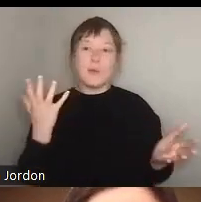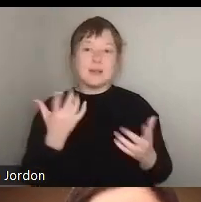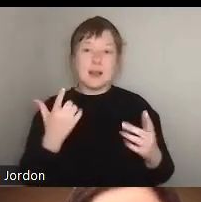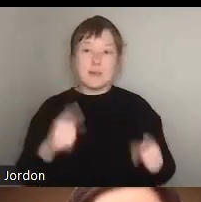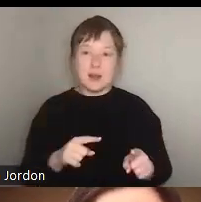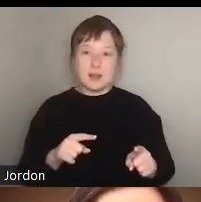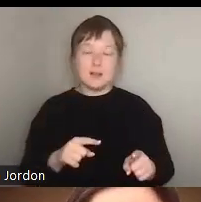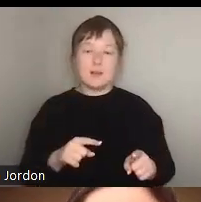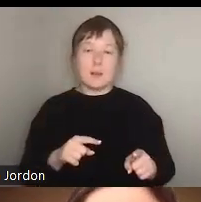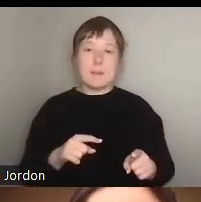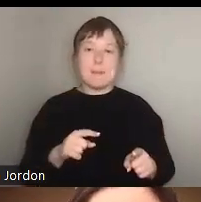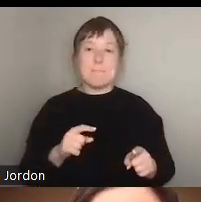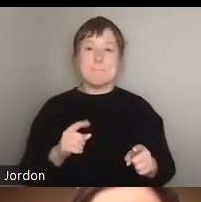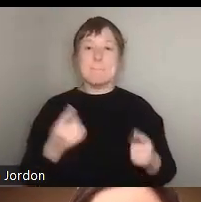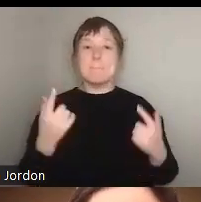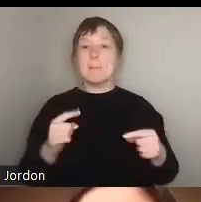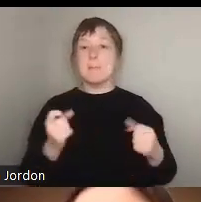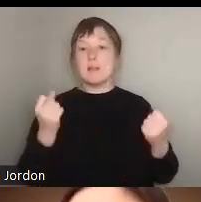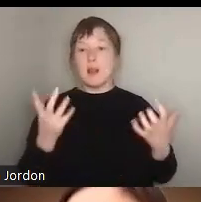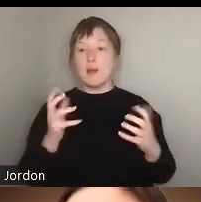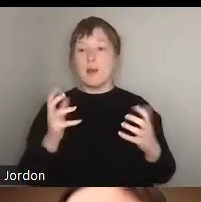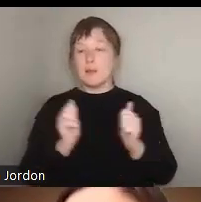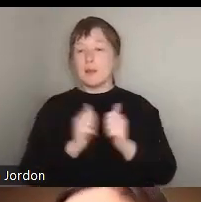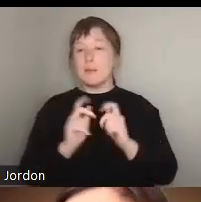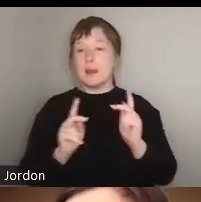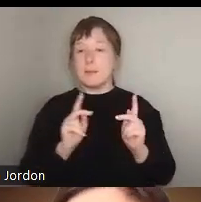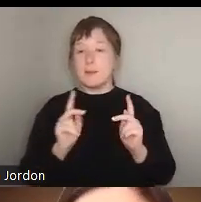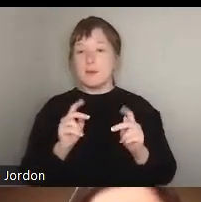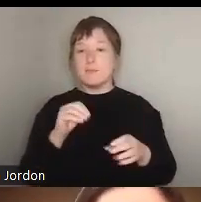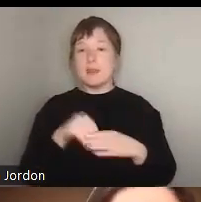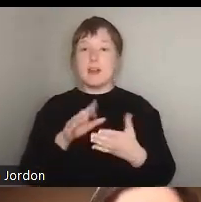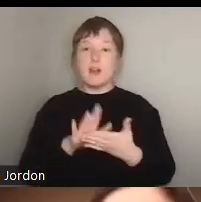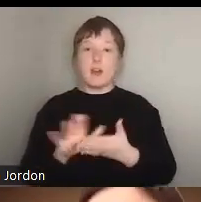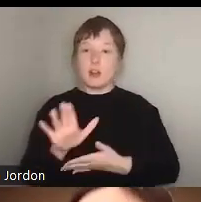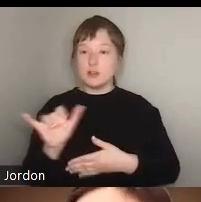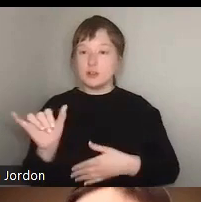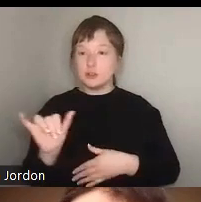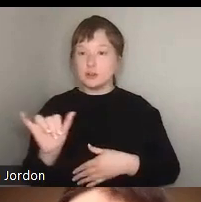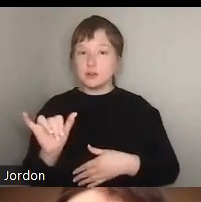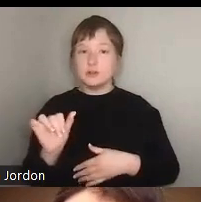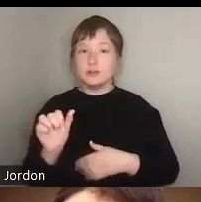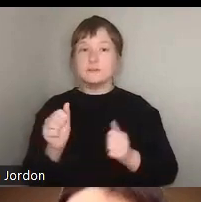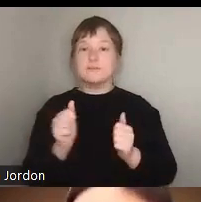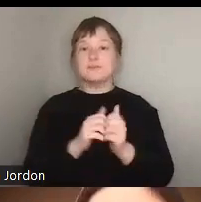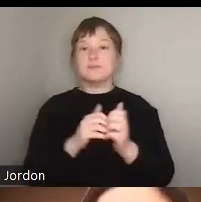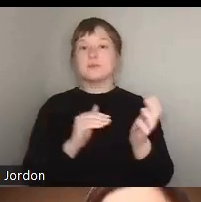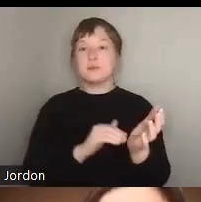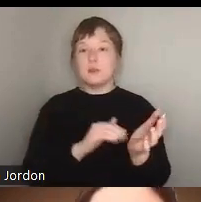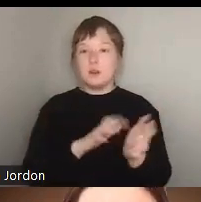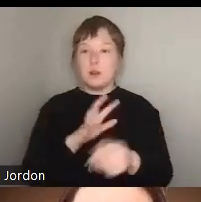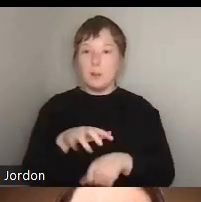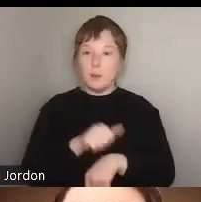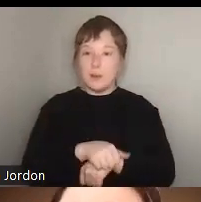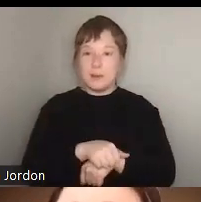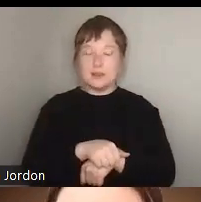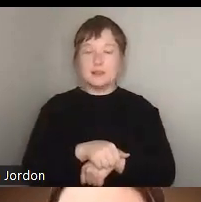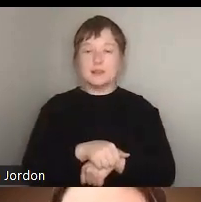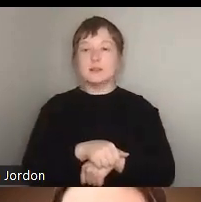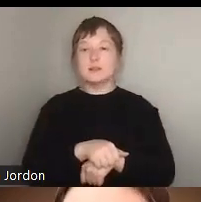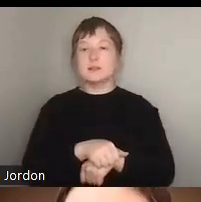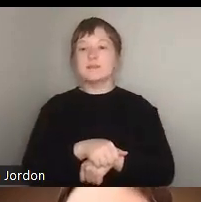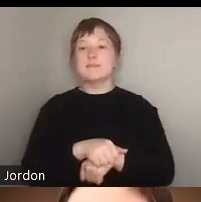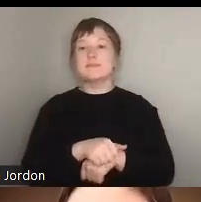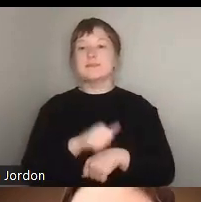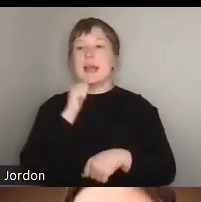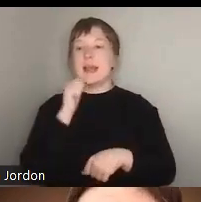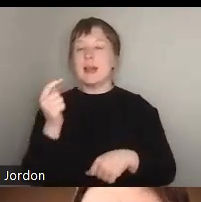can happen as well with people, like if they're in college as well. It can be, again, with doctor's appointments. You don't know what's happening